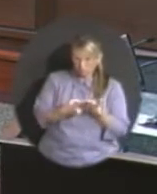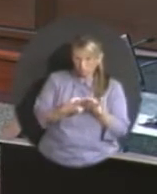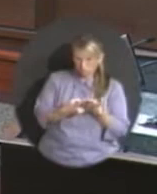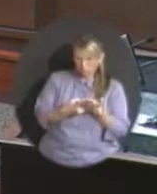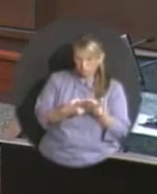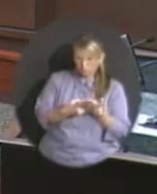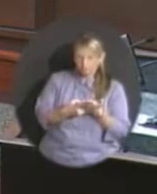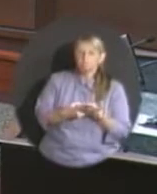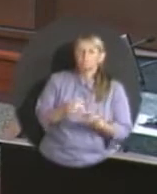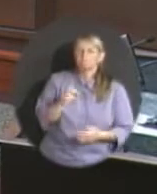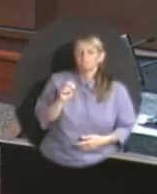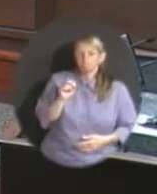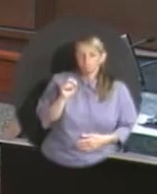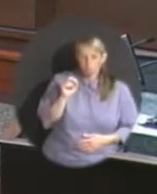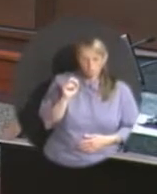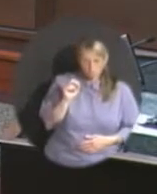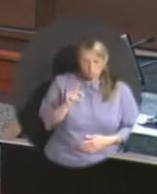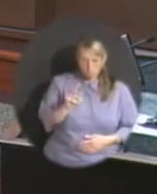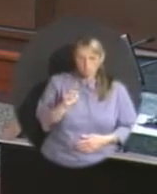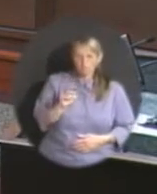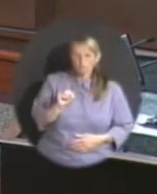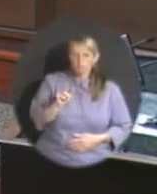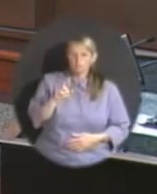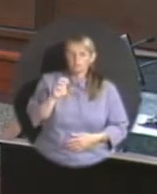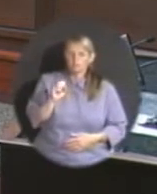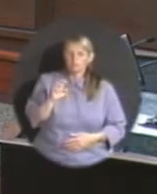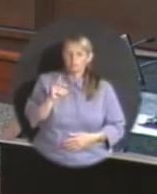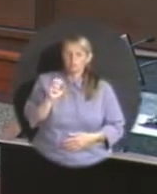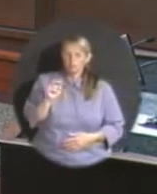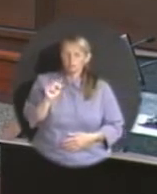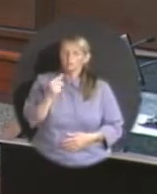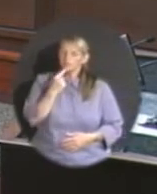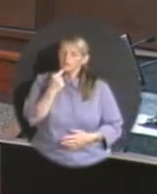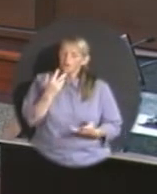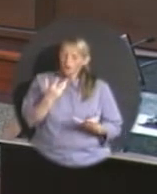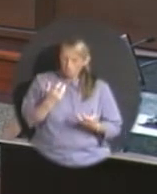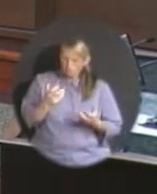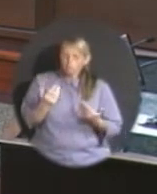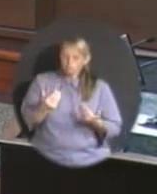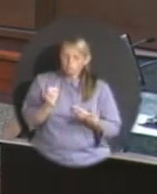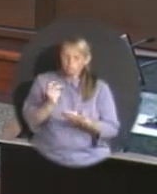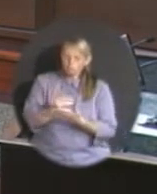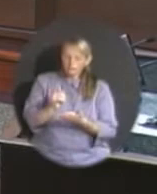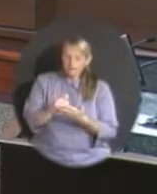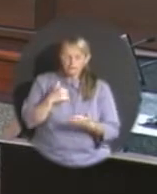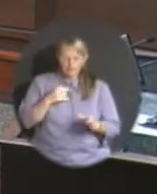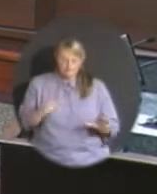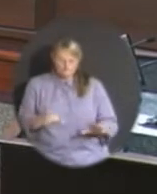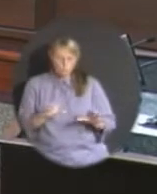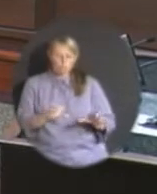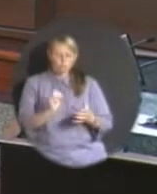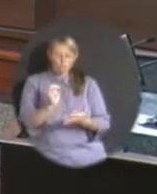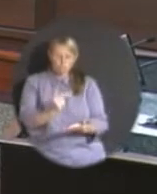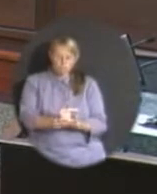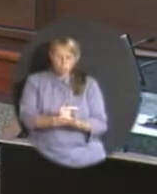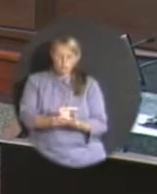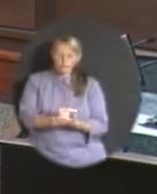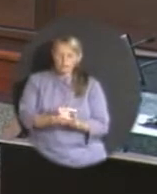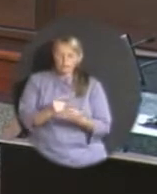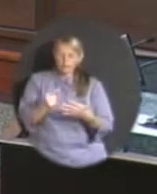Then I would entertain a motion to approve our consent agenda. I'd move to approve consent agenda items numbered 4.01